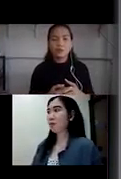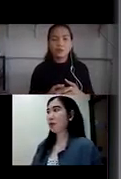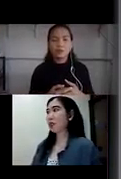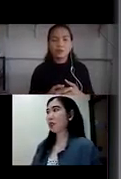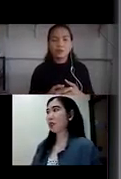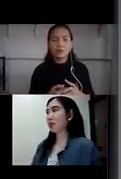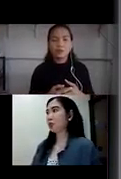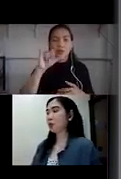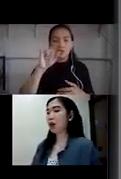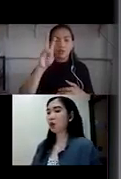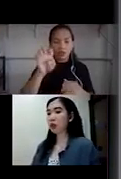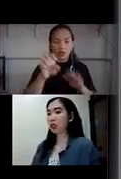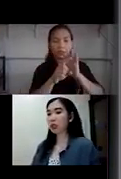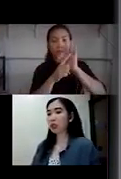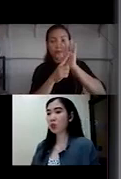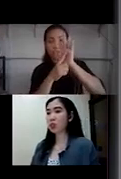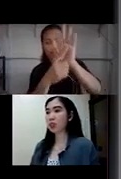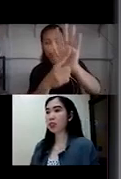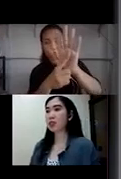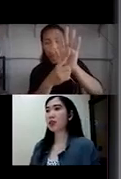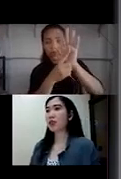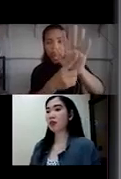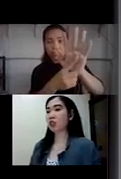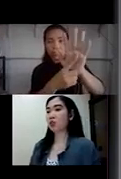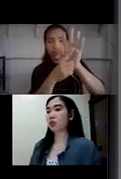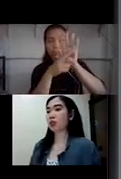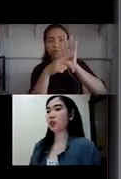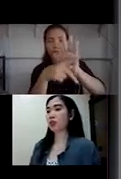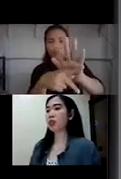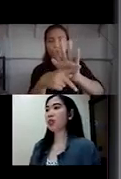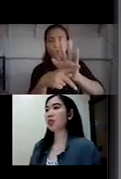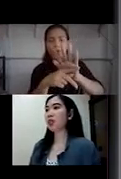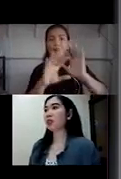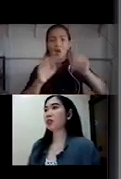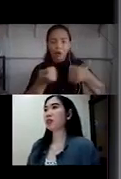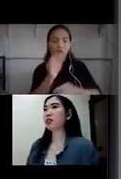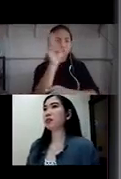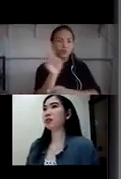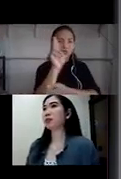para makita nyo po how we can use these features. Okay?